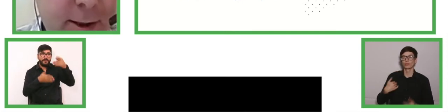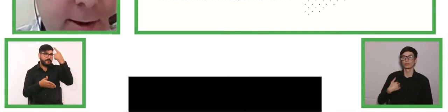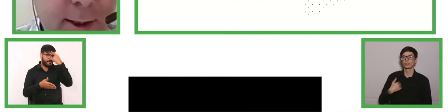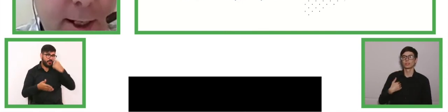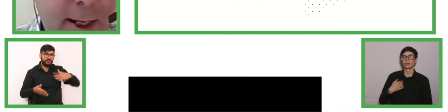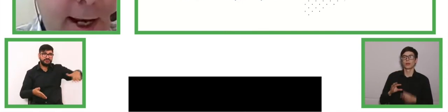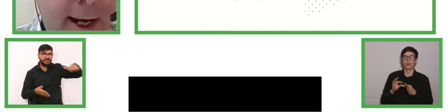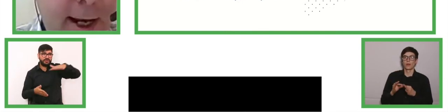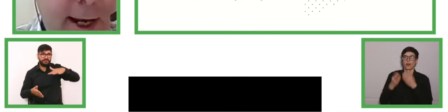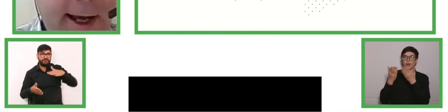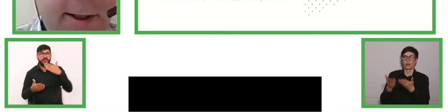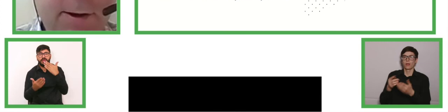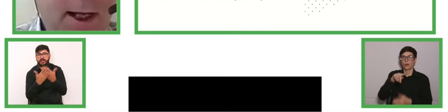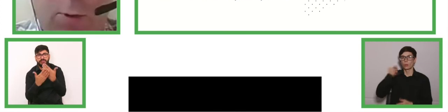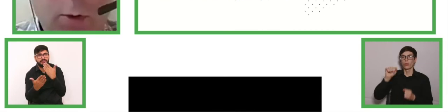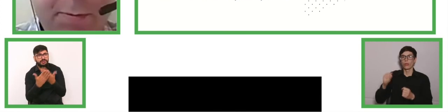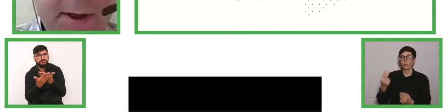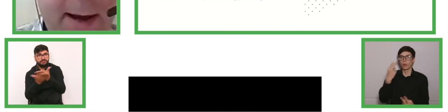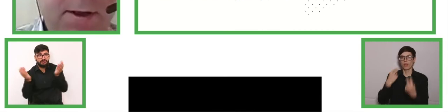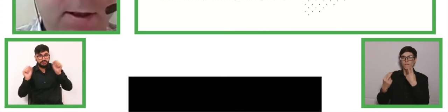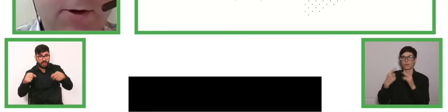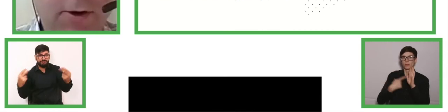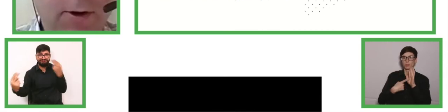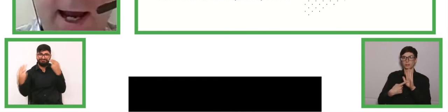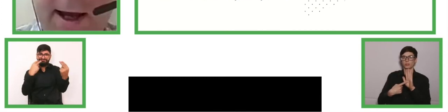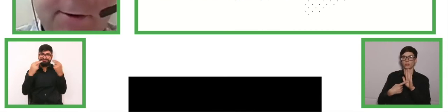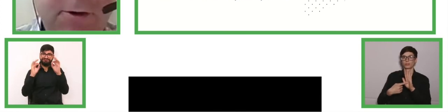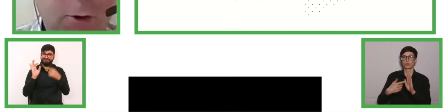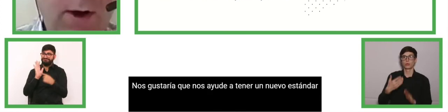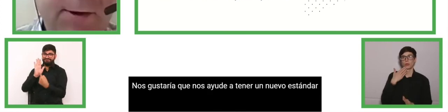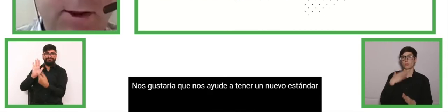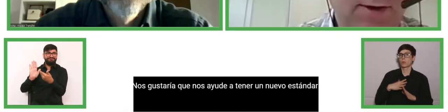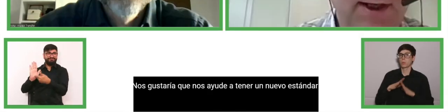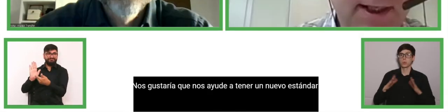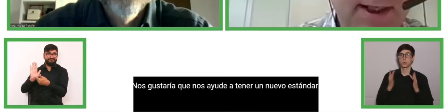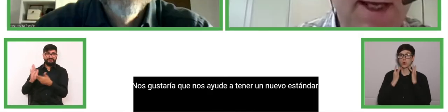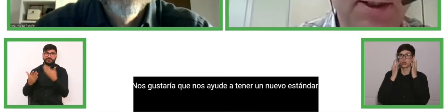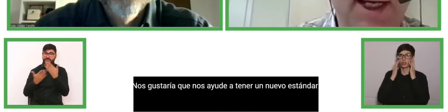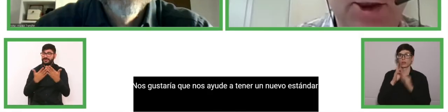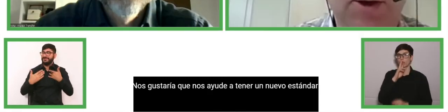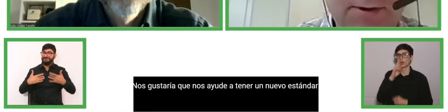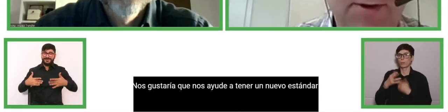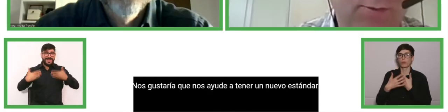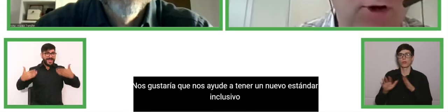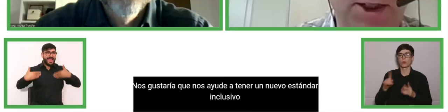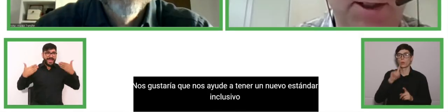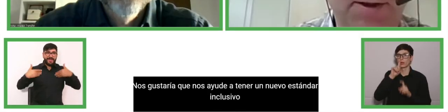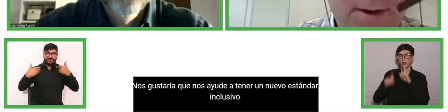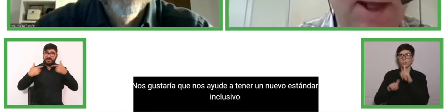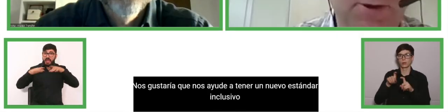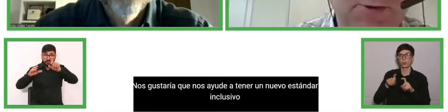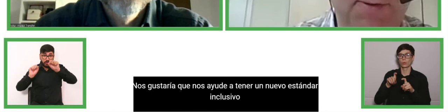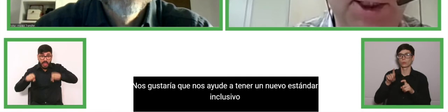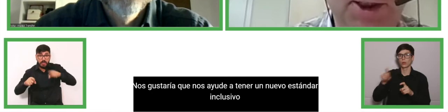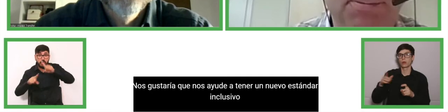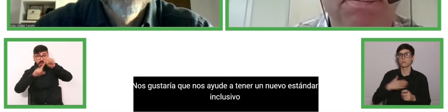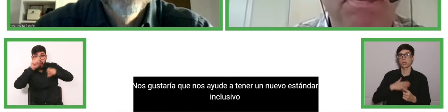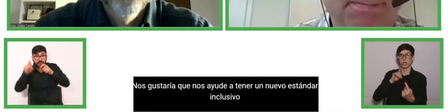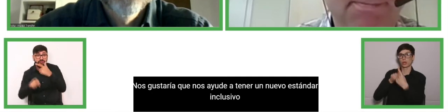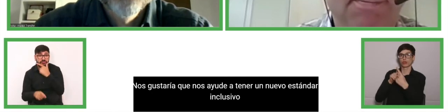presentation. And yeah, we would be happy to answer your questions and get in touch on this project. Thank you so